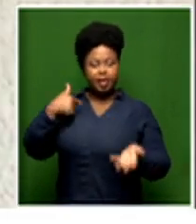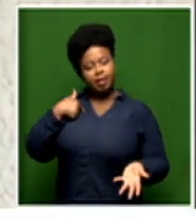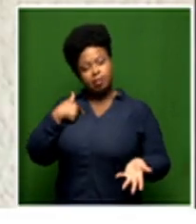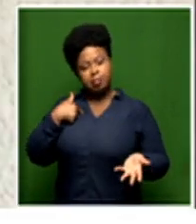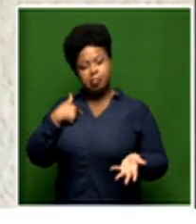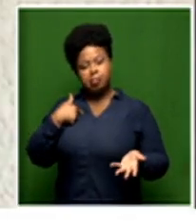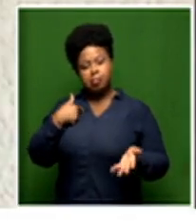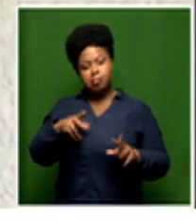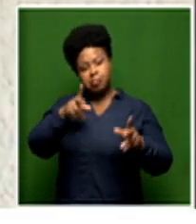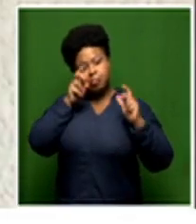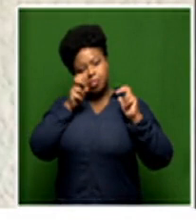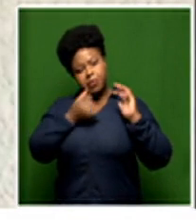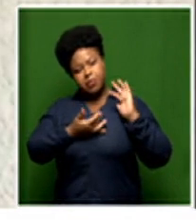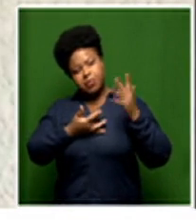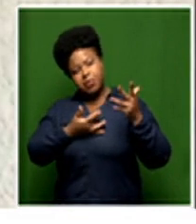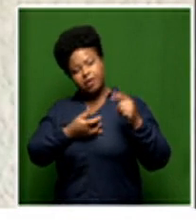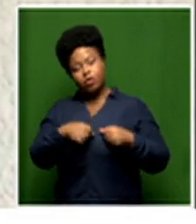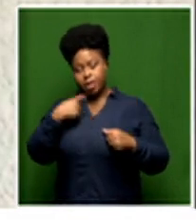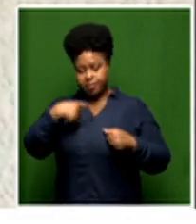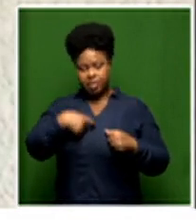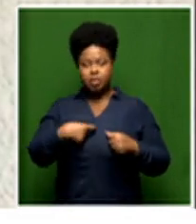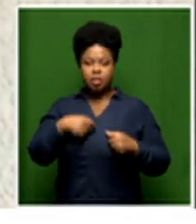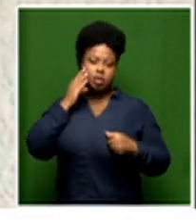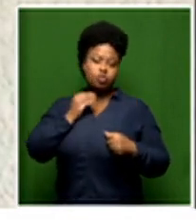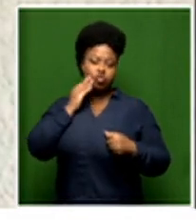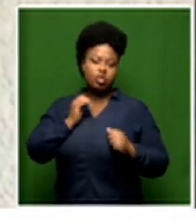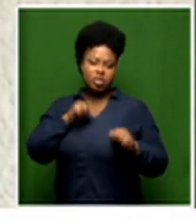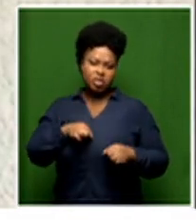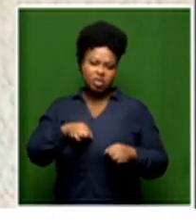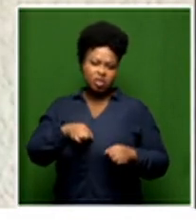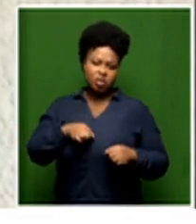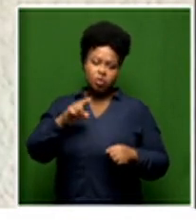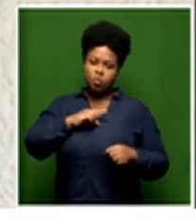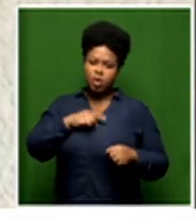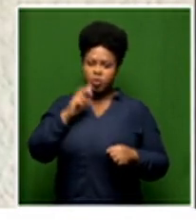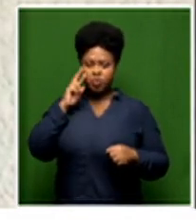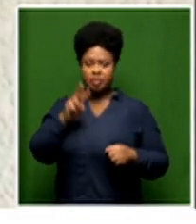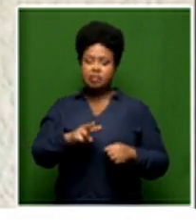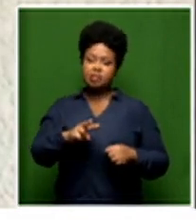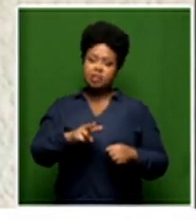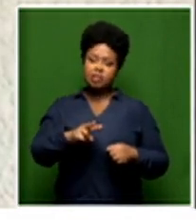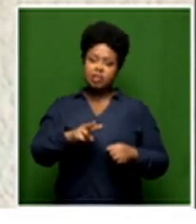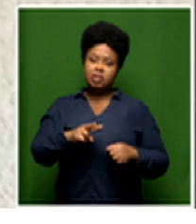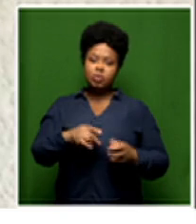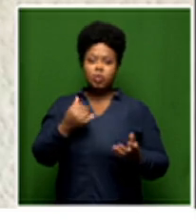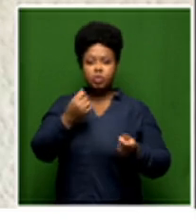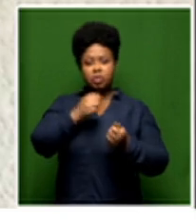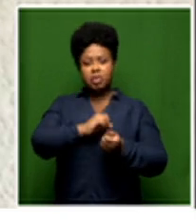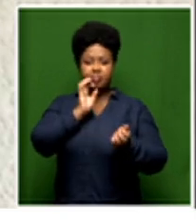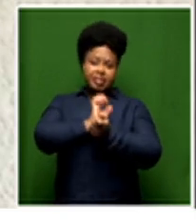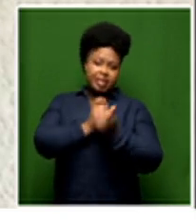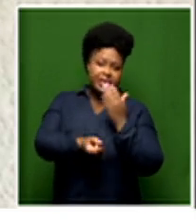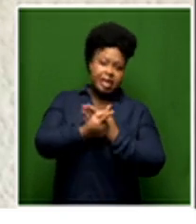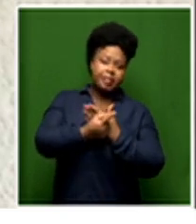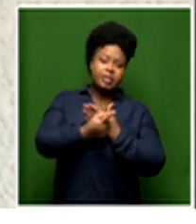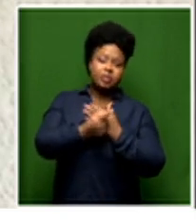are inspired by personal experiences, especially like you also see the execution as well